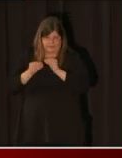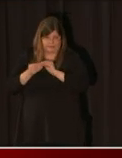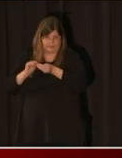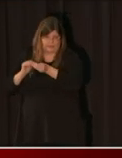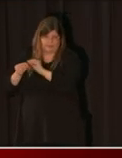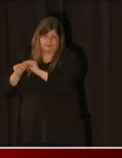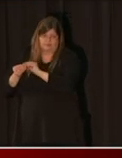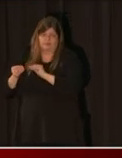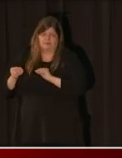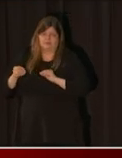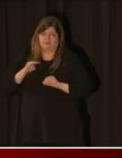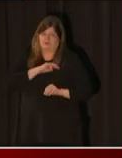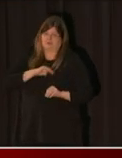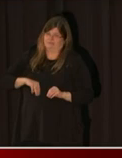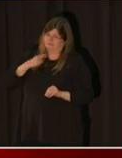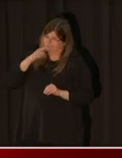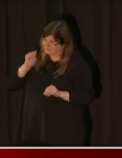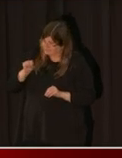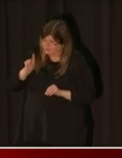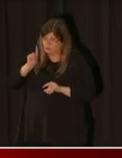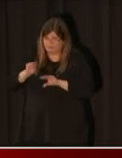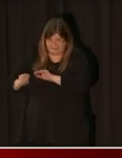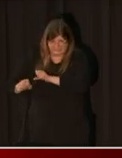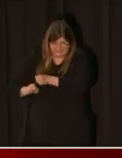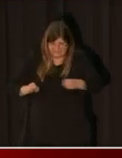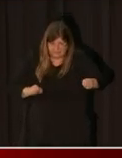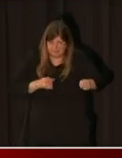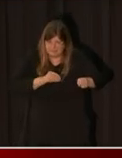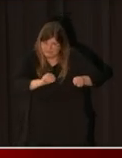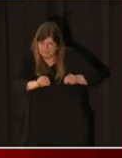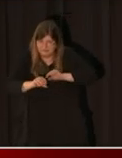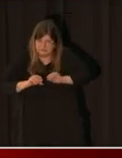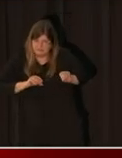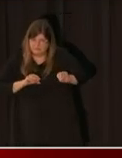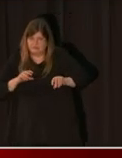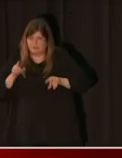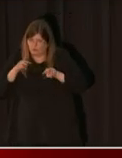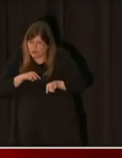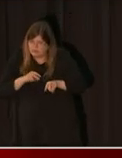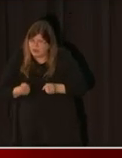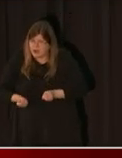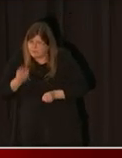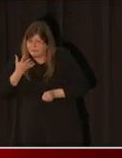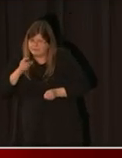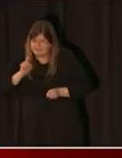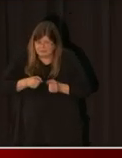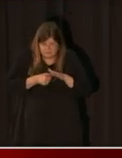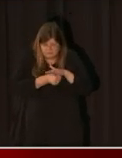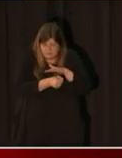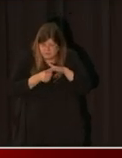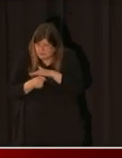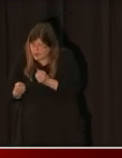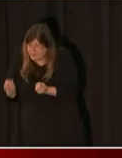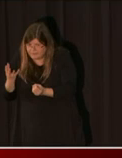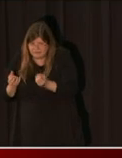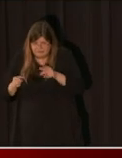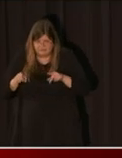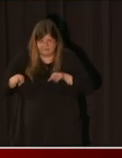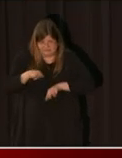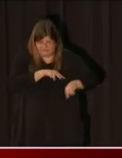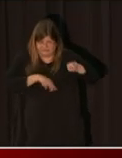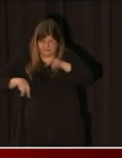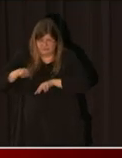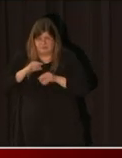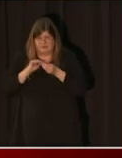shifting resources, I look at the number of people quarantined because that's the number of people that are unavailable. And those numbers in the 6th district are a little bit